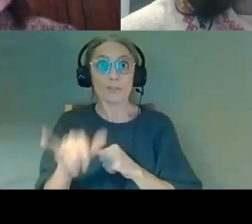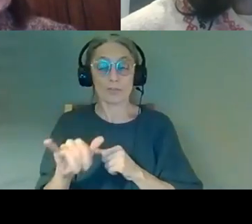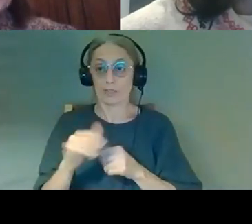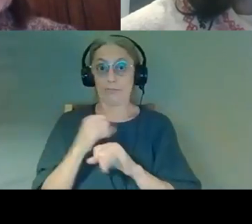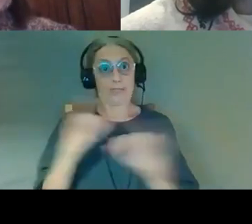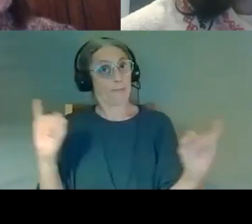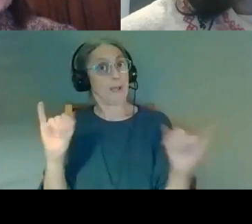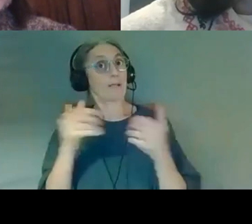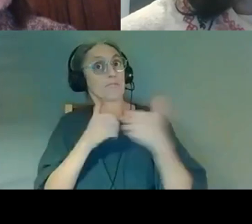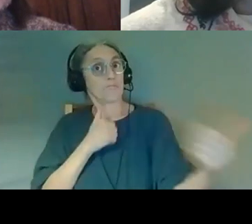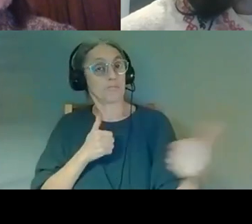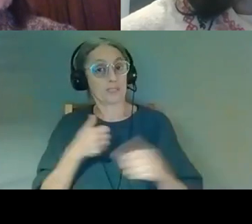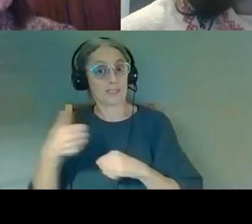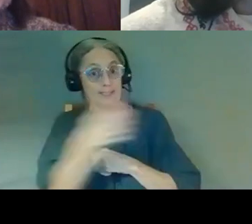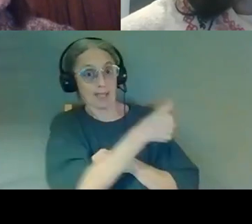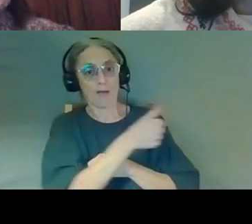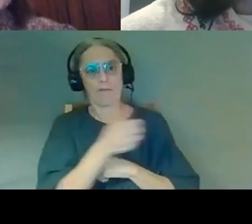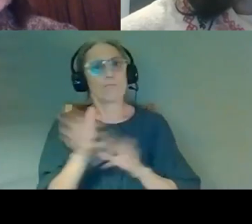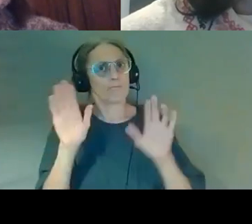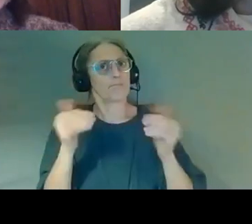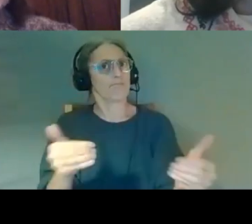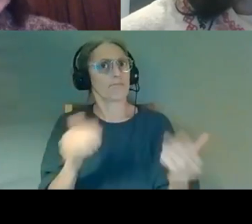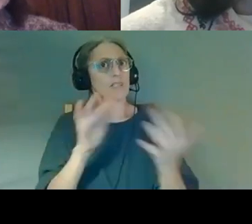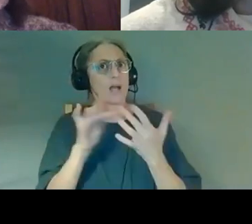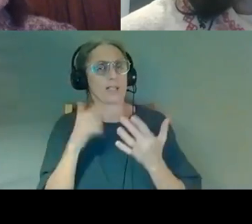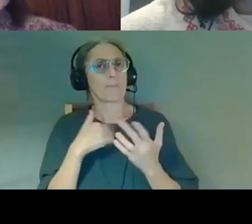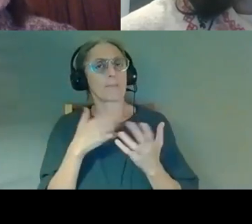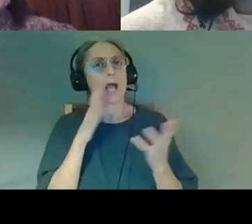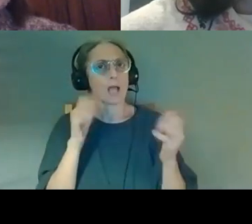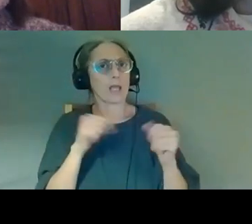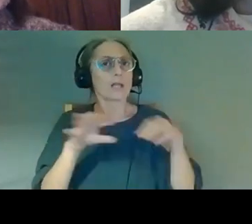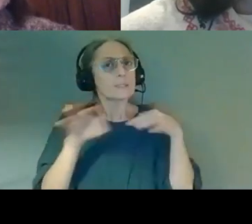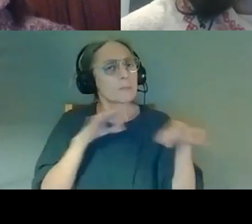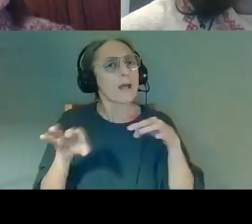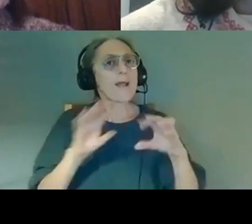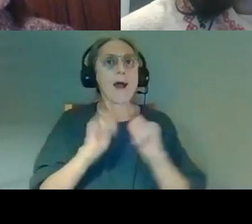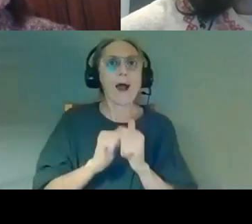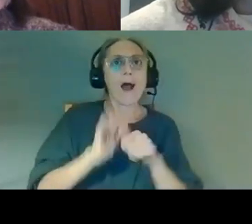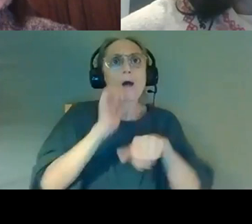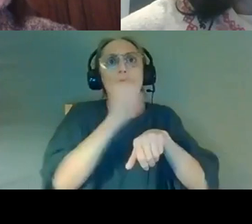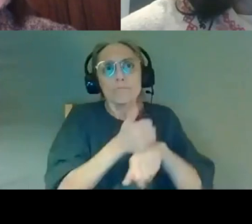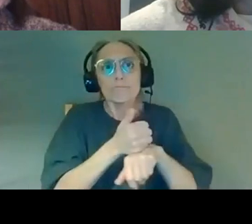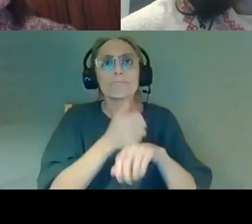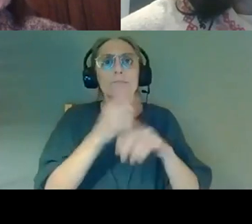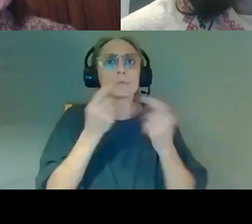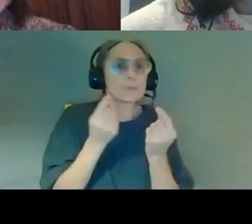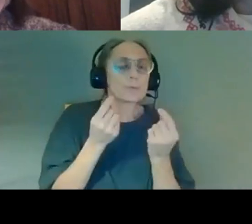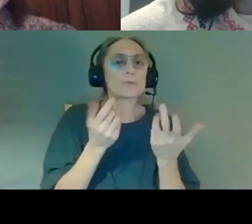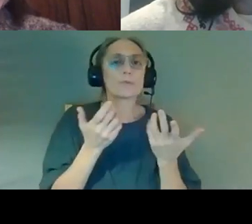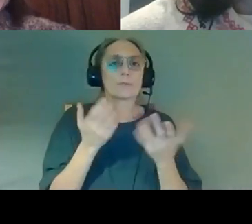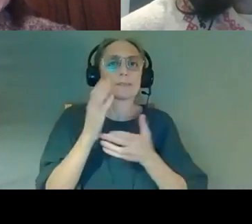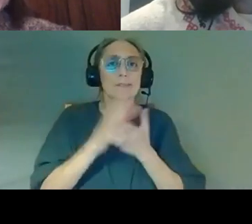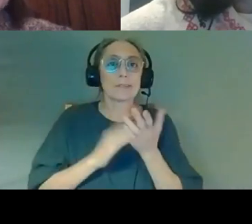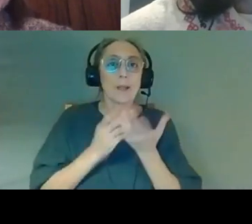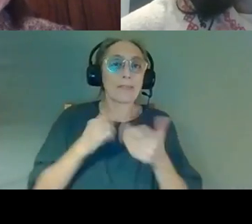anyone who wants to know sort of the logistics and things to look out for when you're starting a food